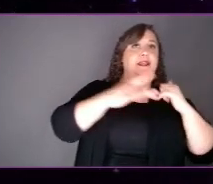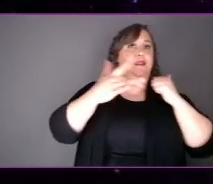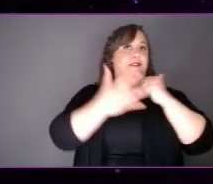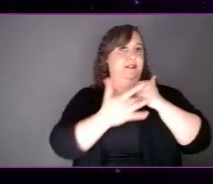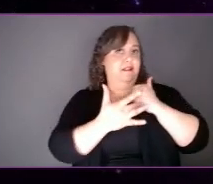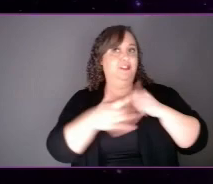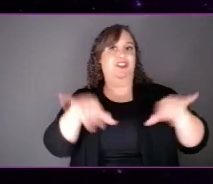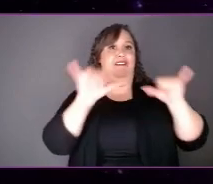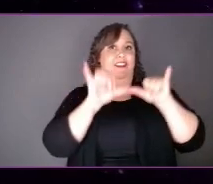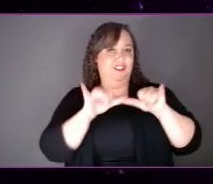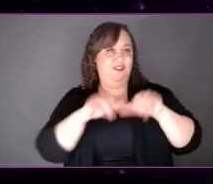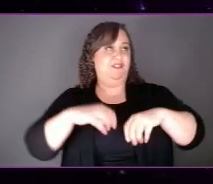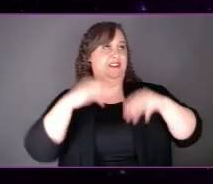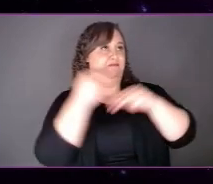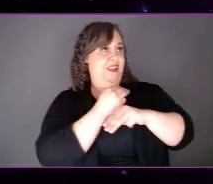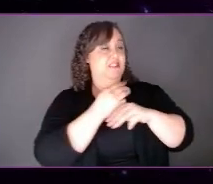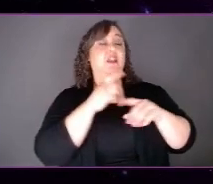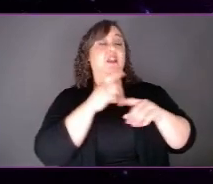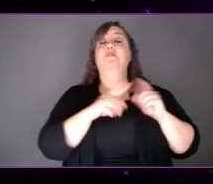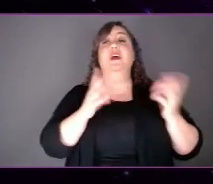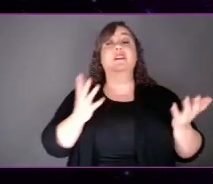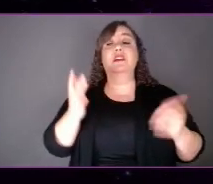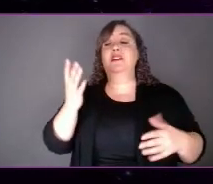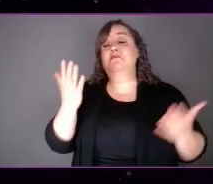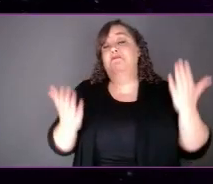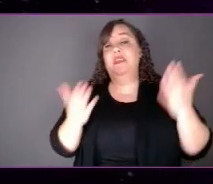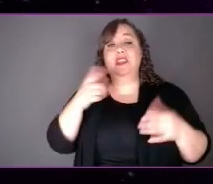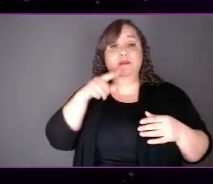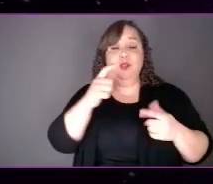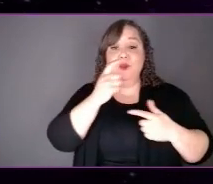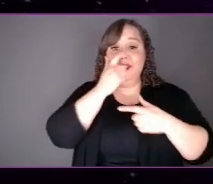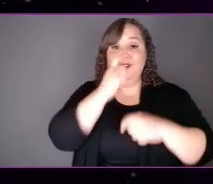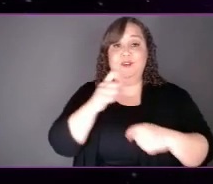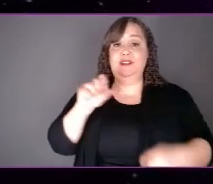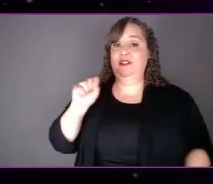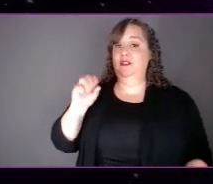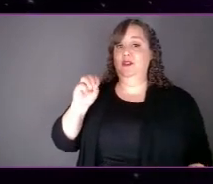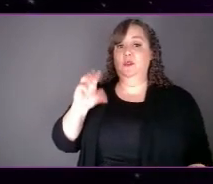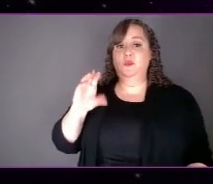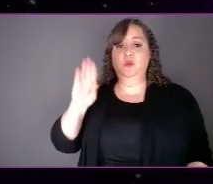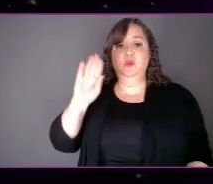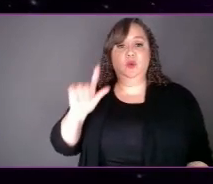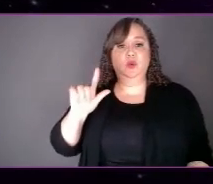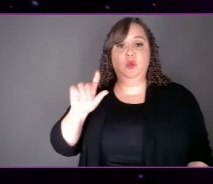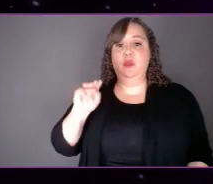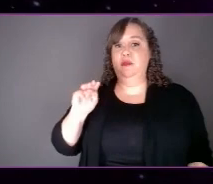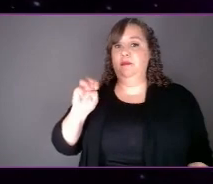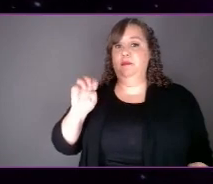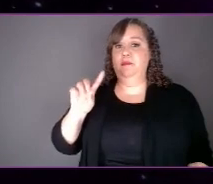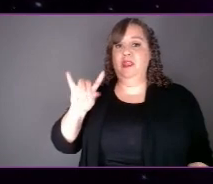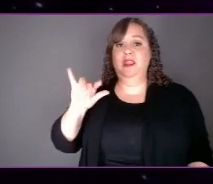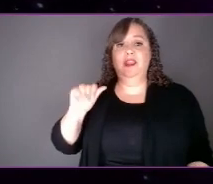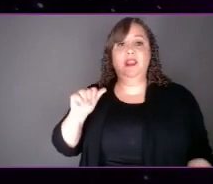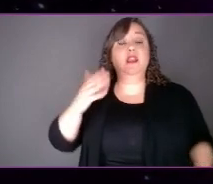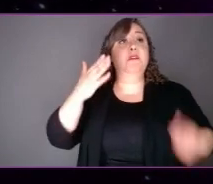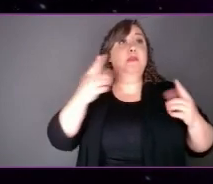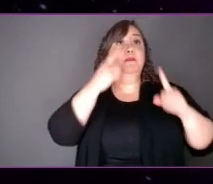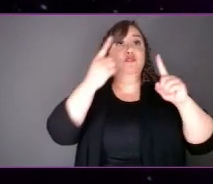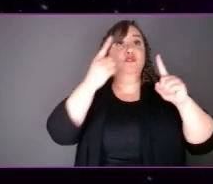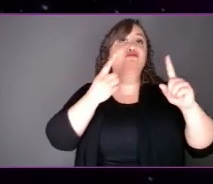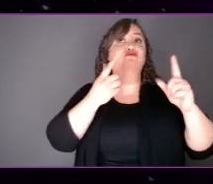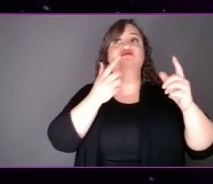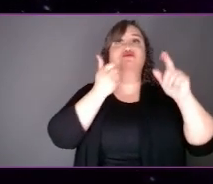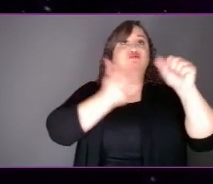math. But say you have an interest, like we said, in social media. Maybe you'll pursue a communications path. NASA needs social